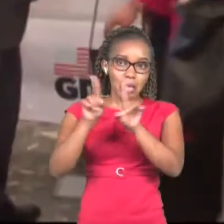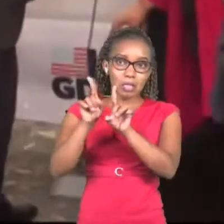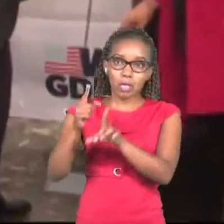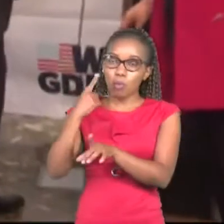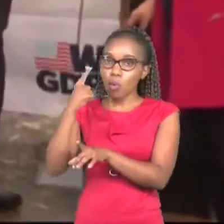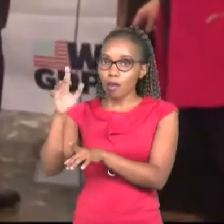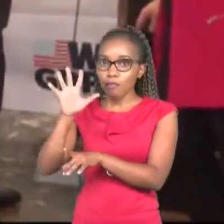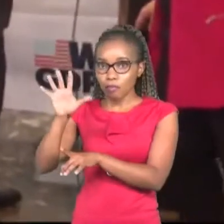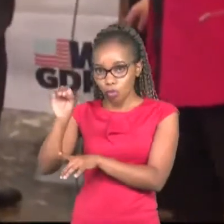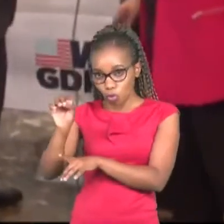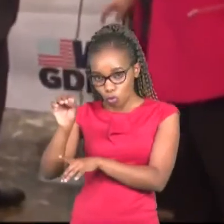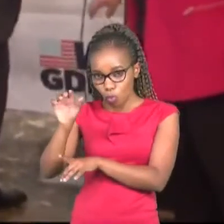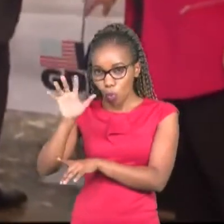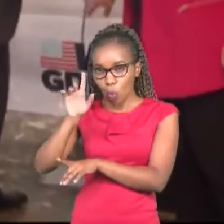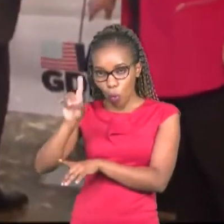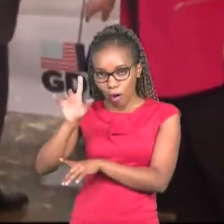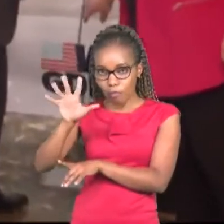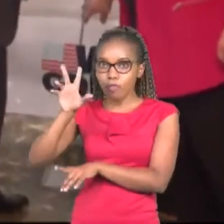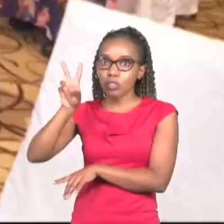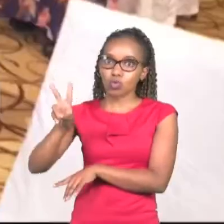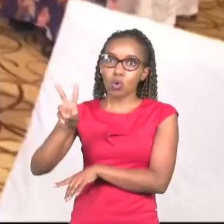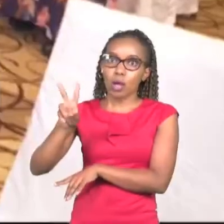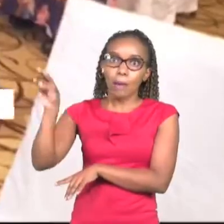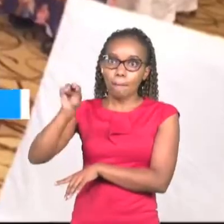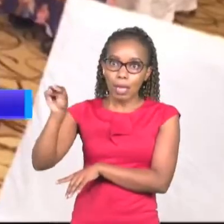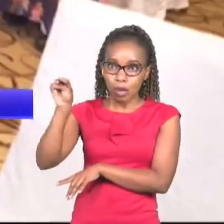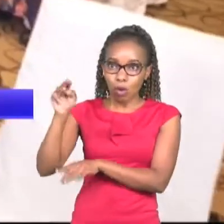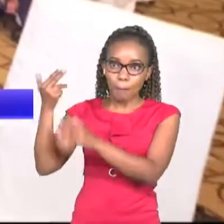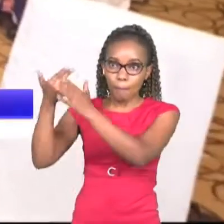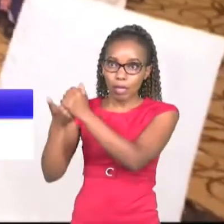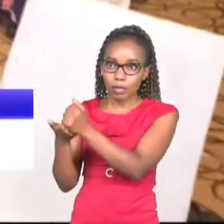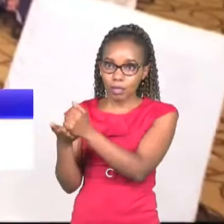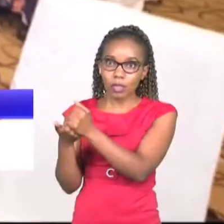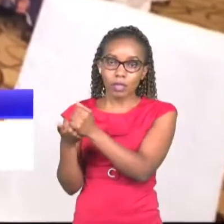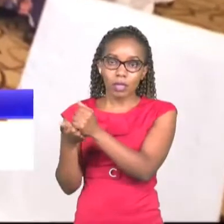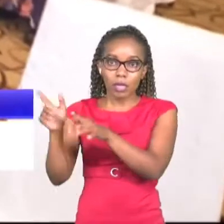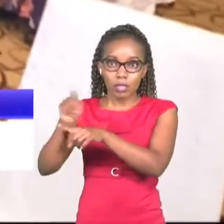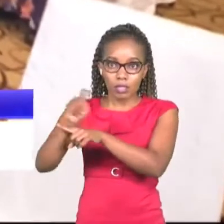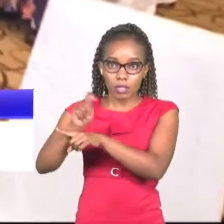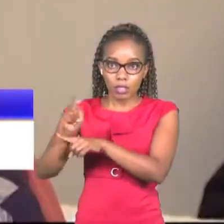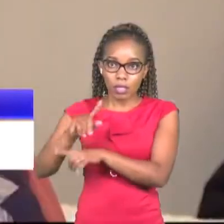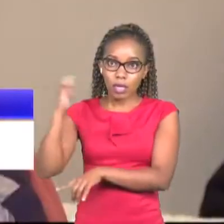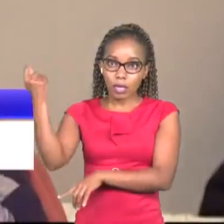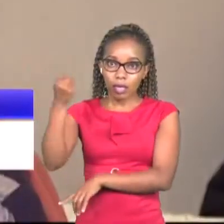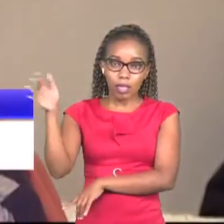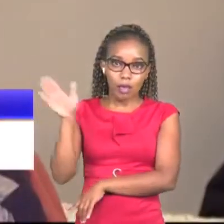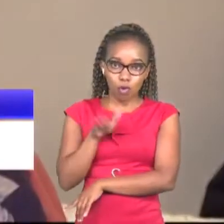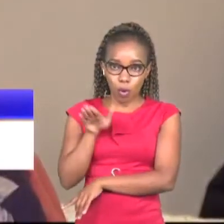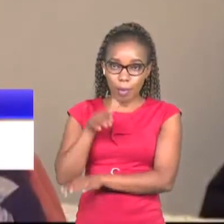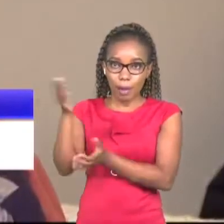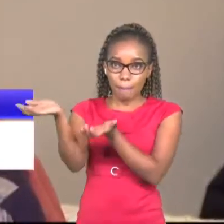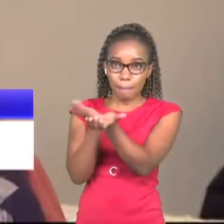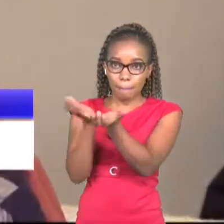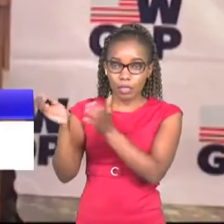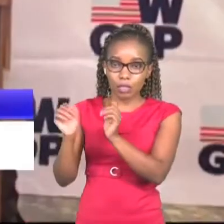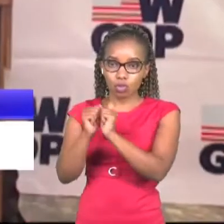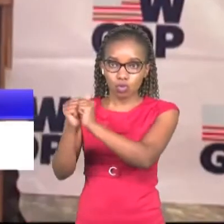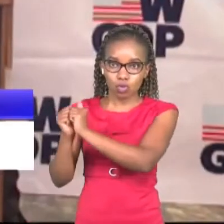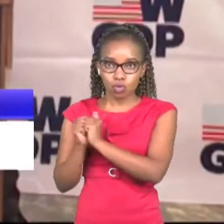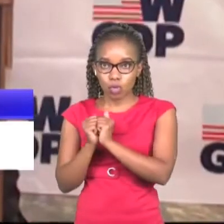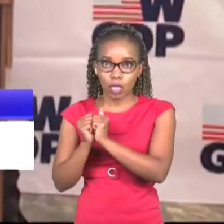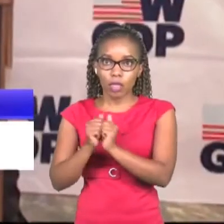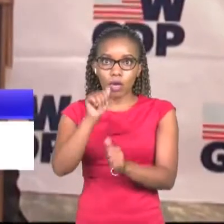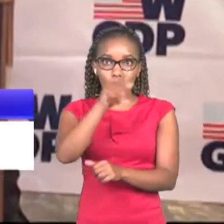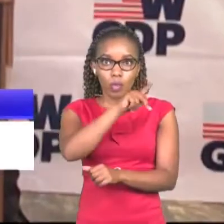Kenya shillings for the WGDP partnership to train Kenyan women entrepreneurs in collaboration with apps will help